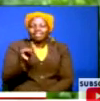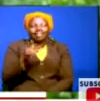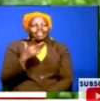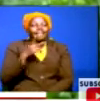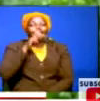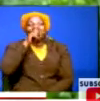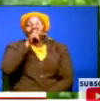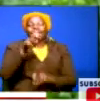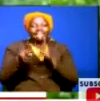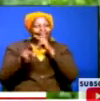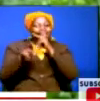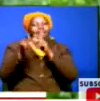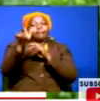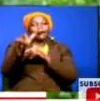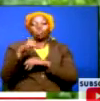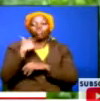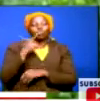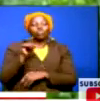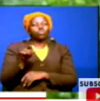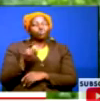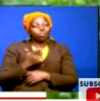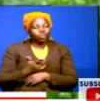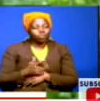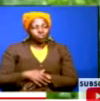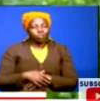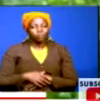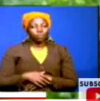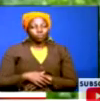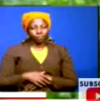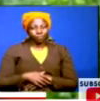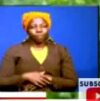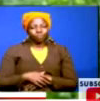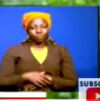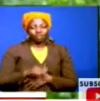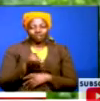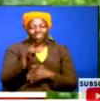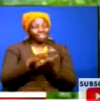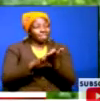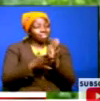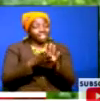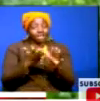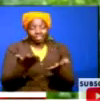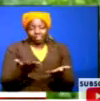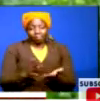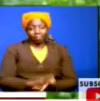It's hot air. The person.